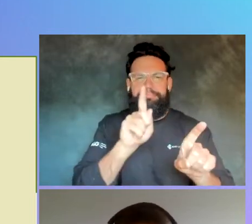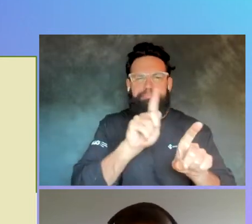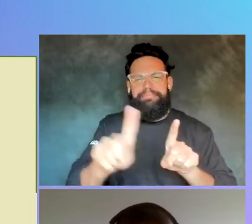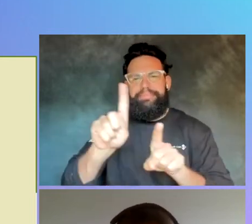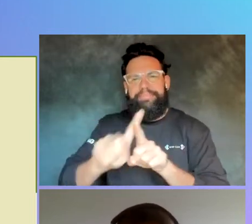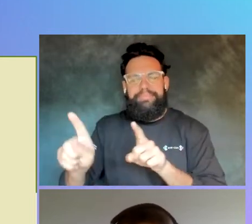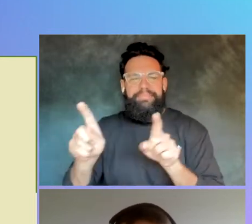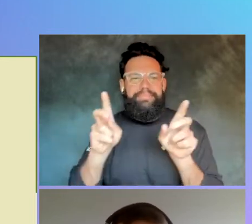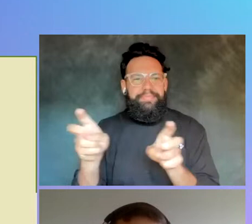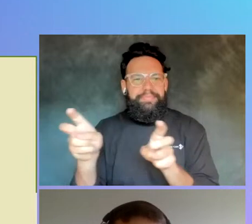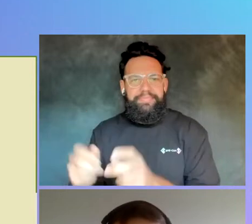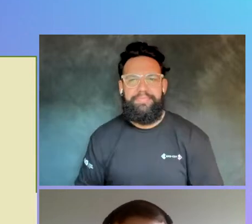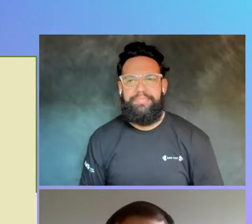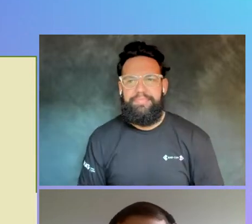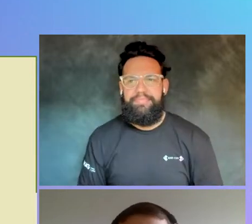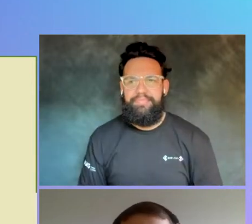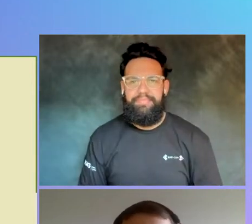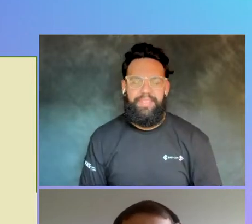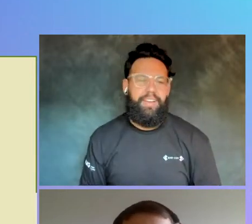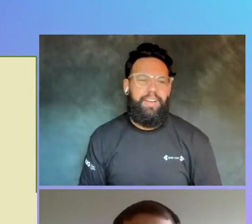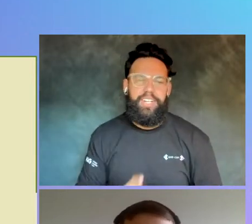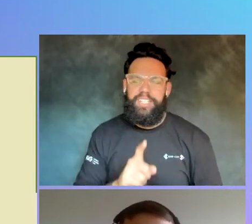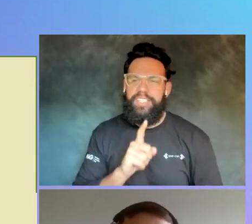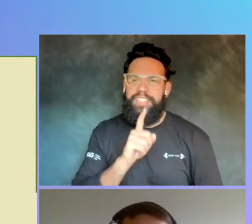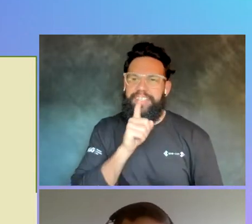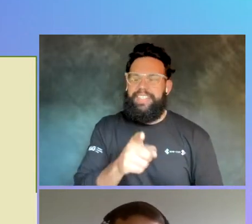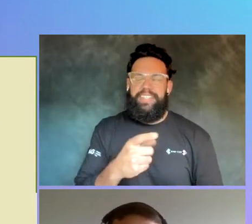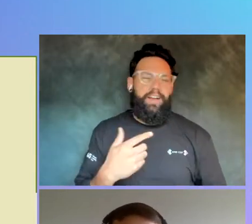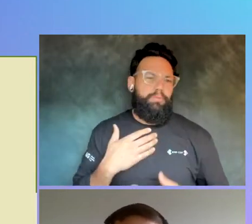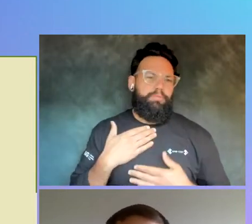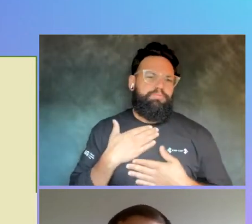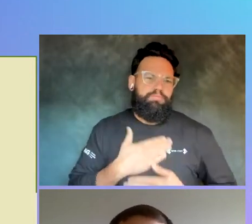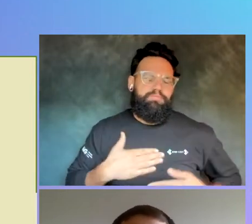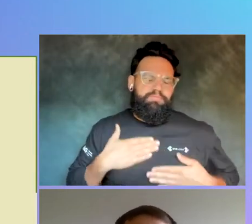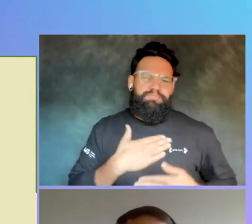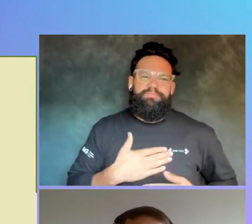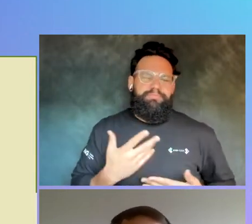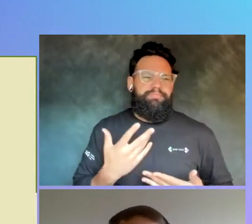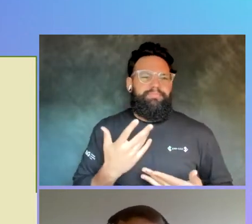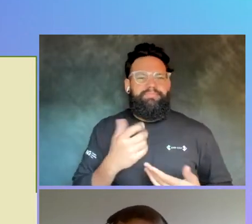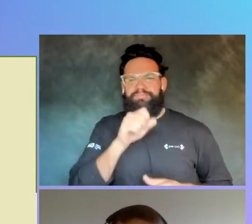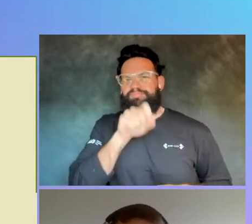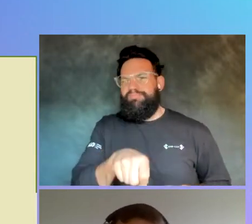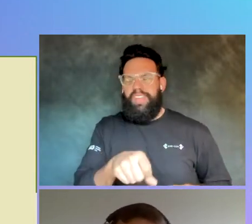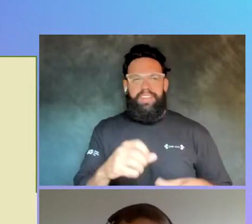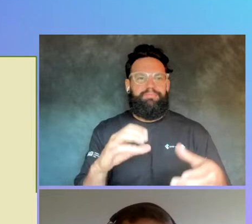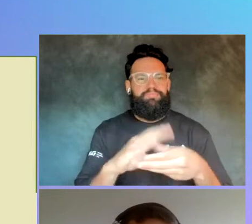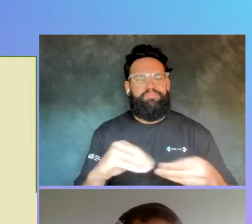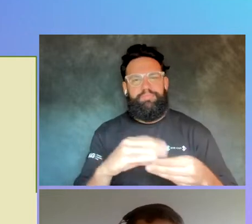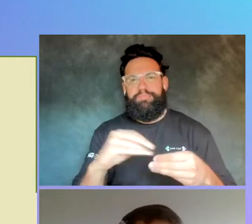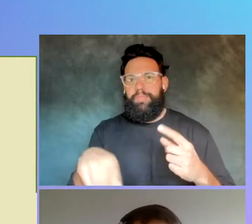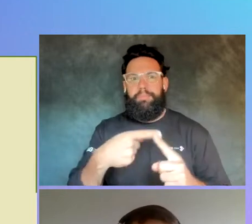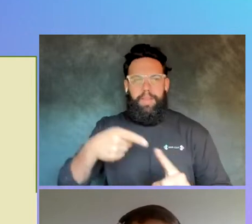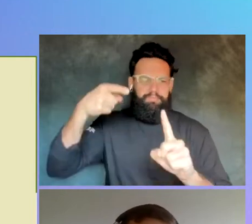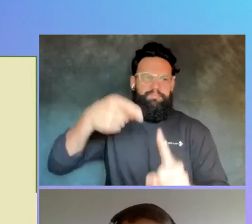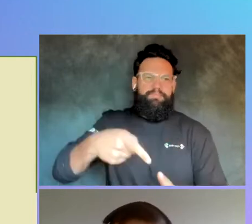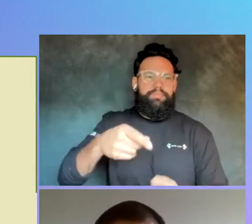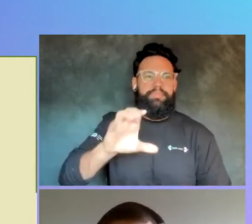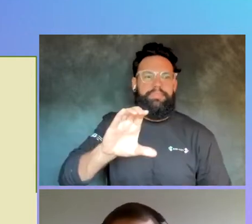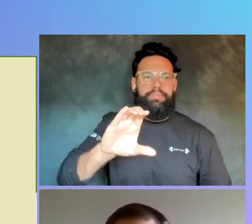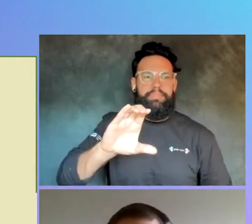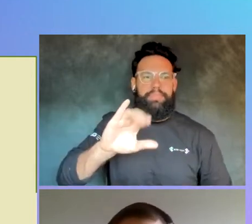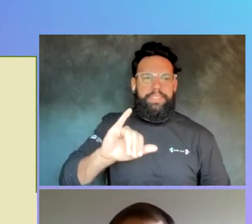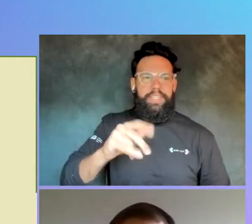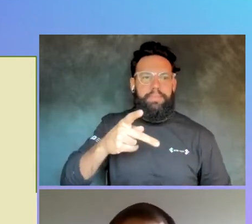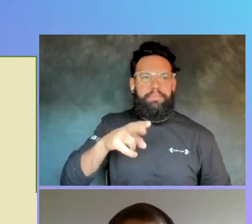I'm loving that I have the chance to talk to you about Cypress component testing and about making things